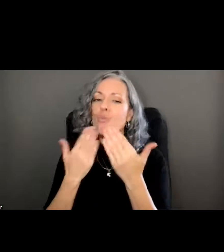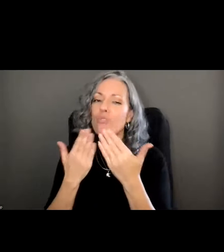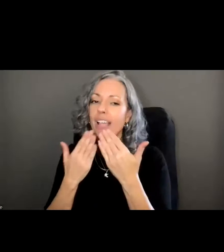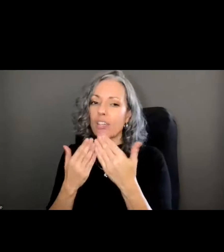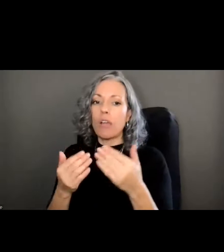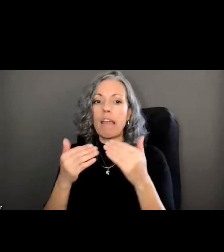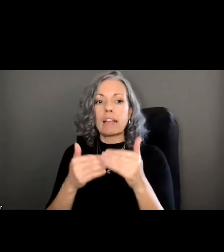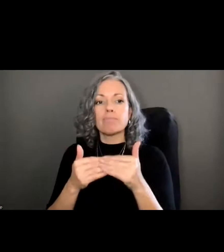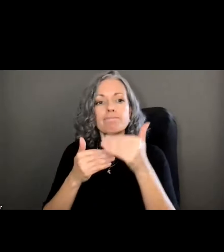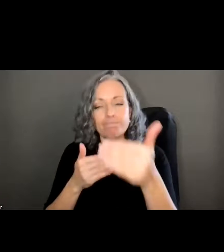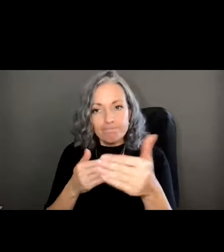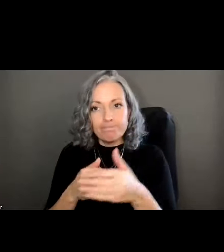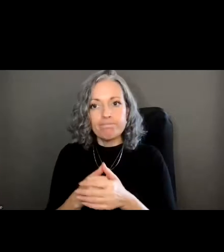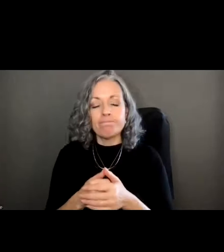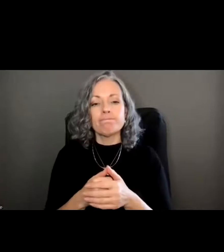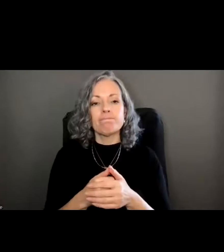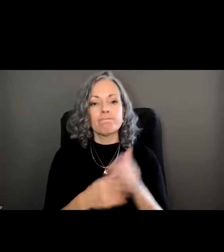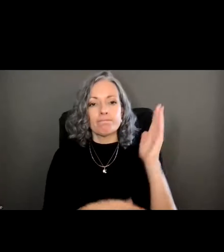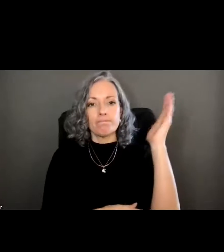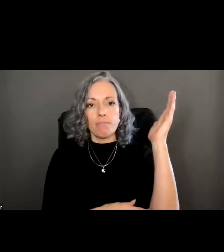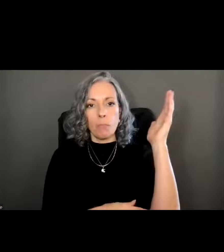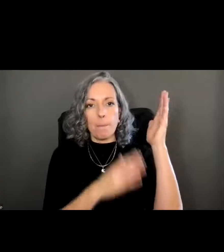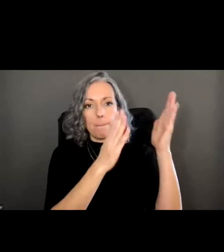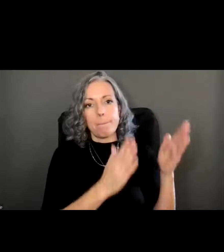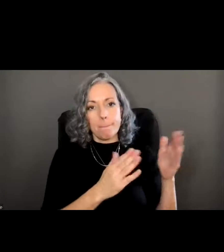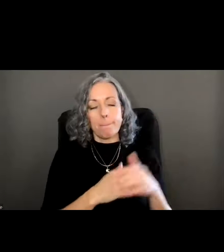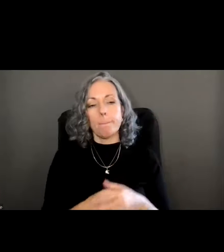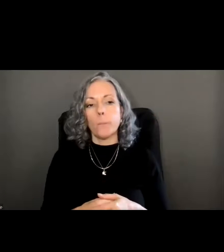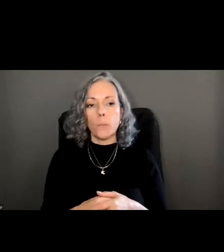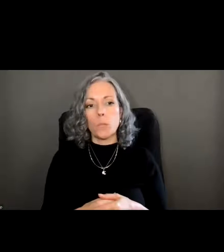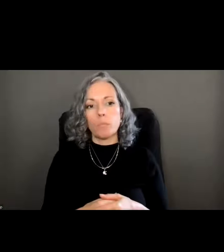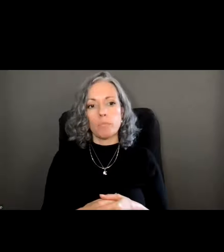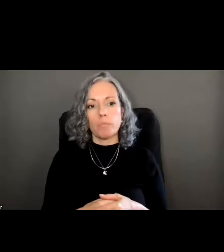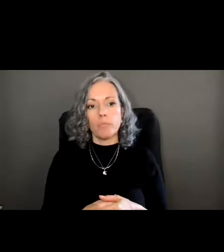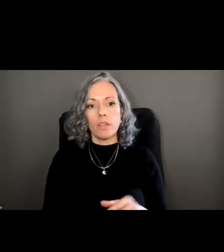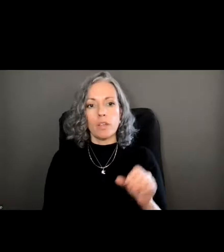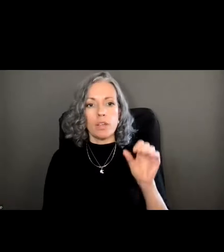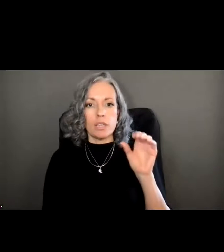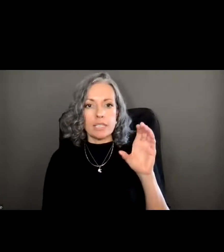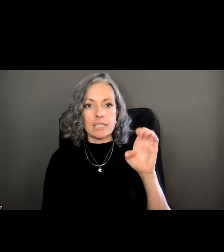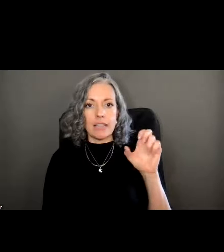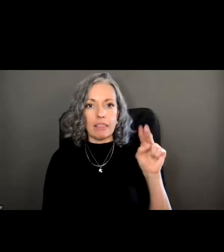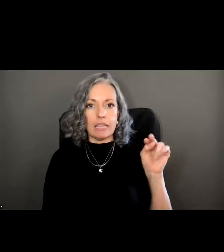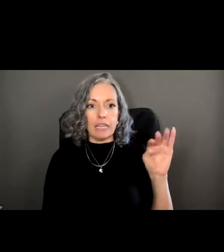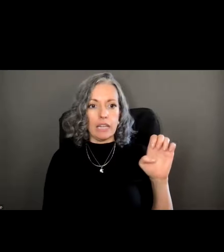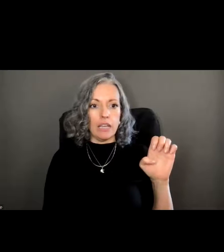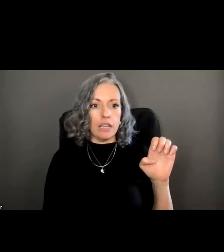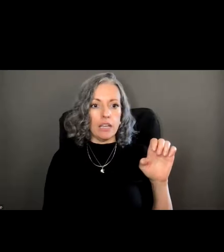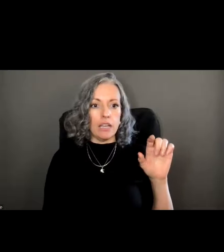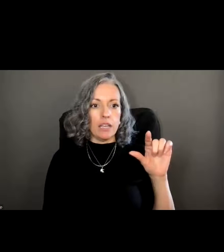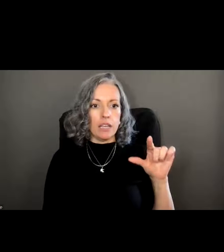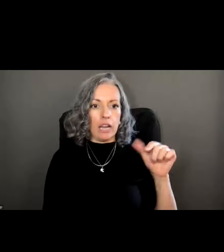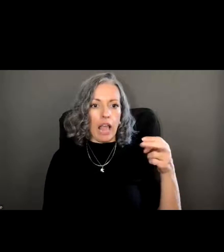to our next speaker, and that is Celine Regalia, who is the Director of Operations at